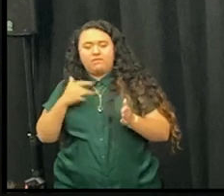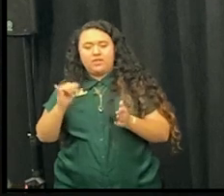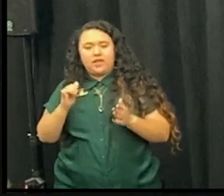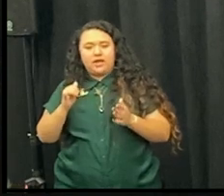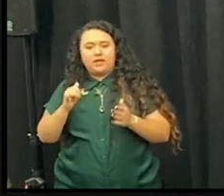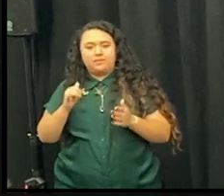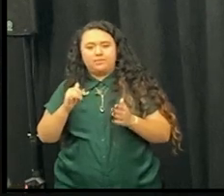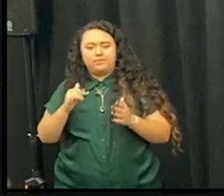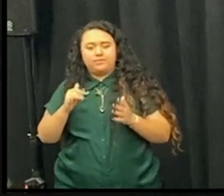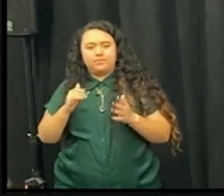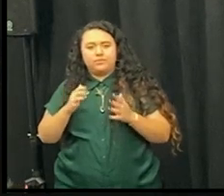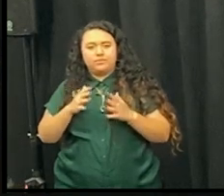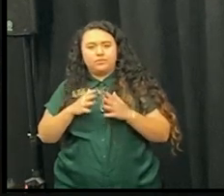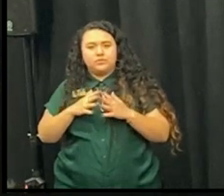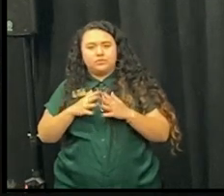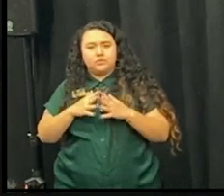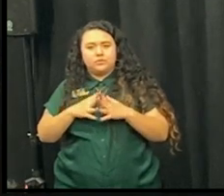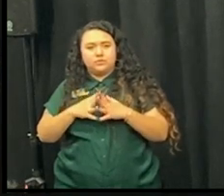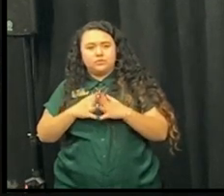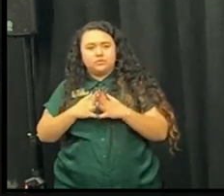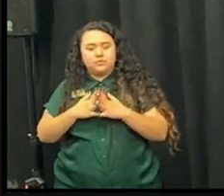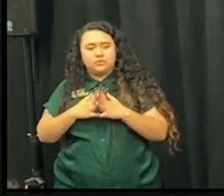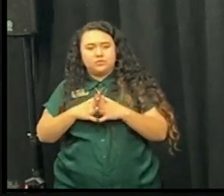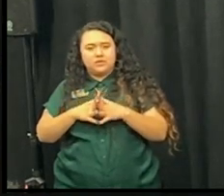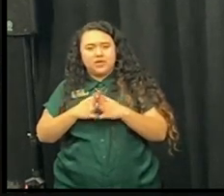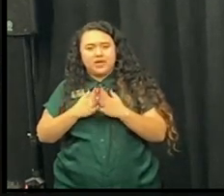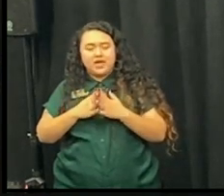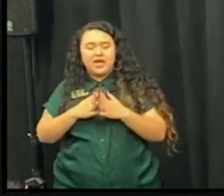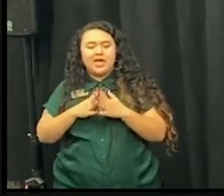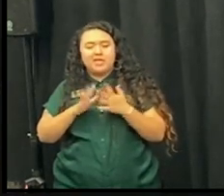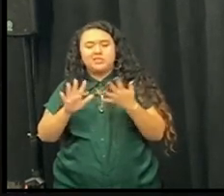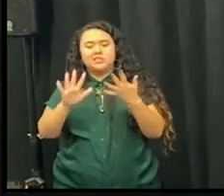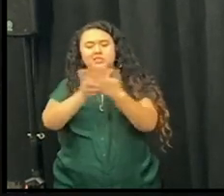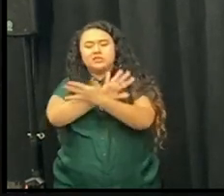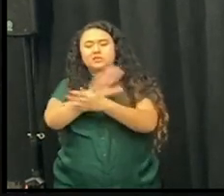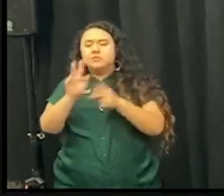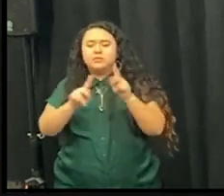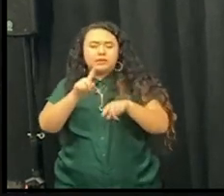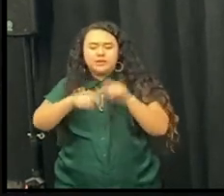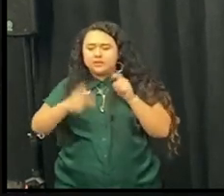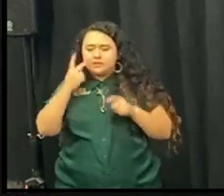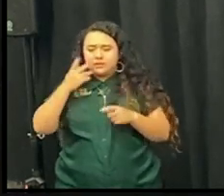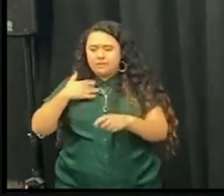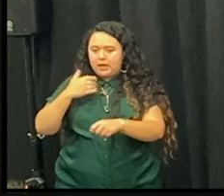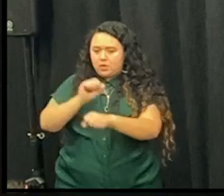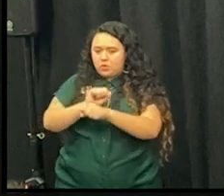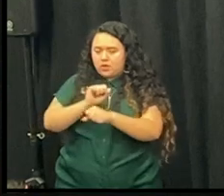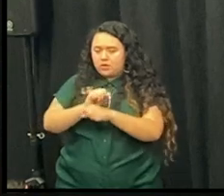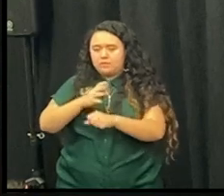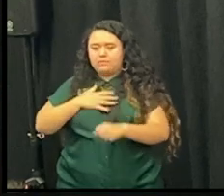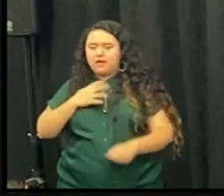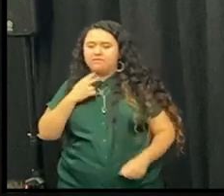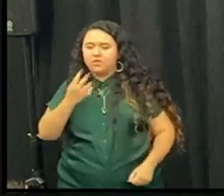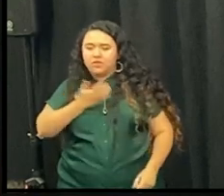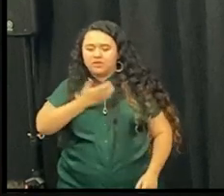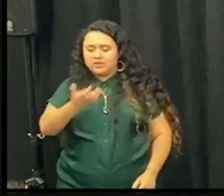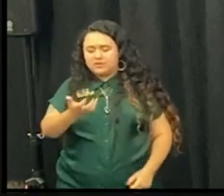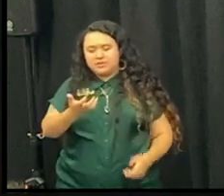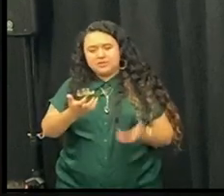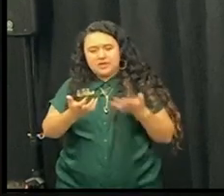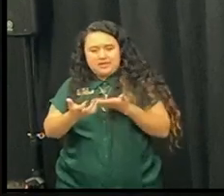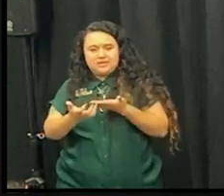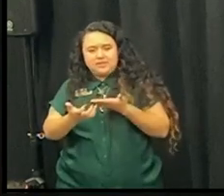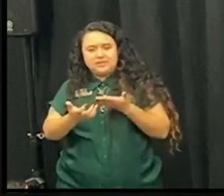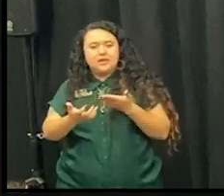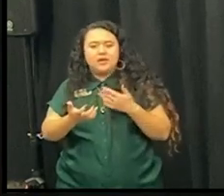blocks people from just seeing my work and my, you know, my voice as this. And you know, I have